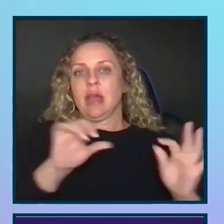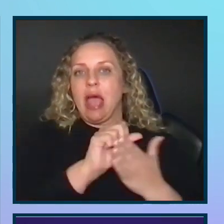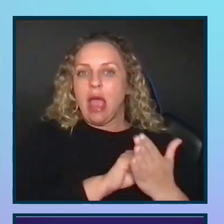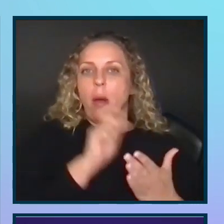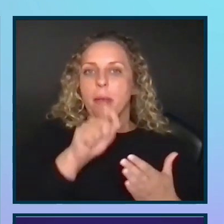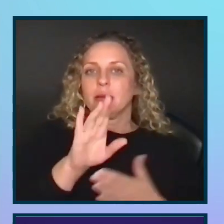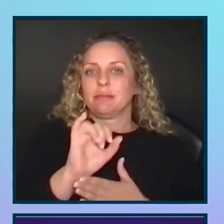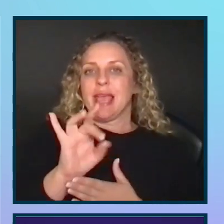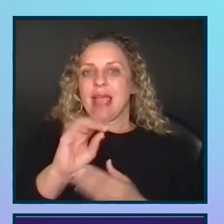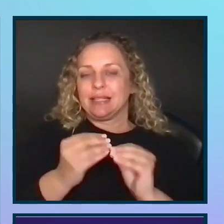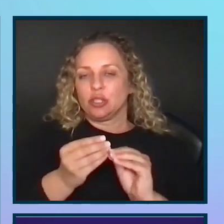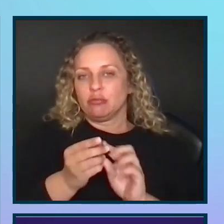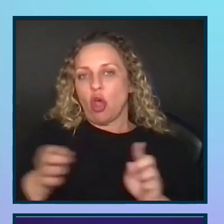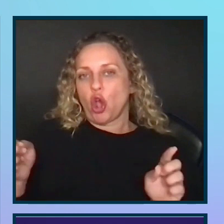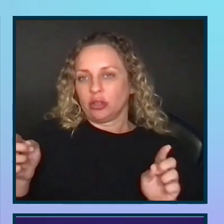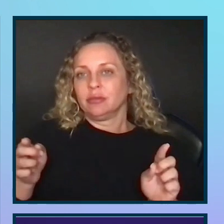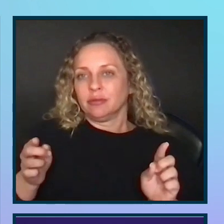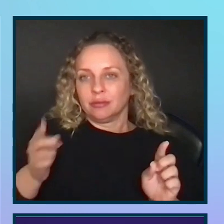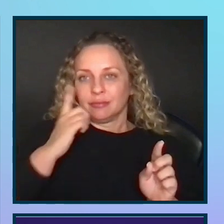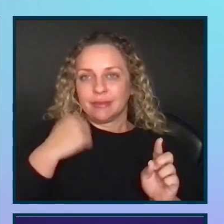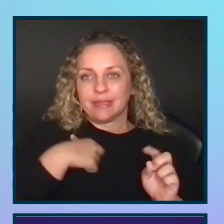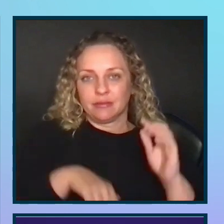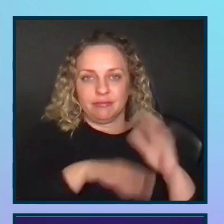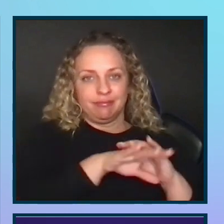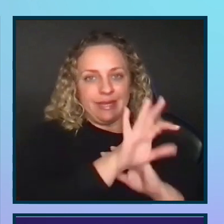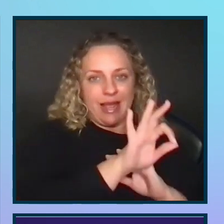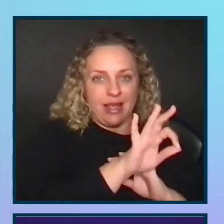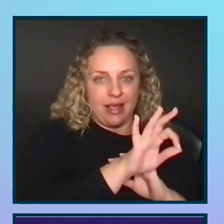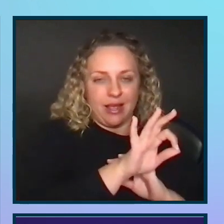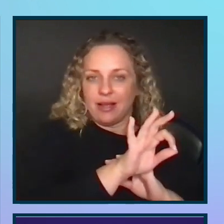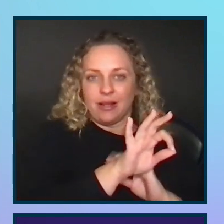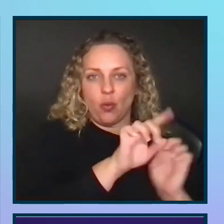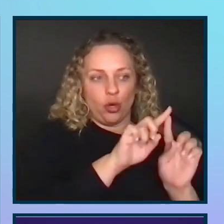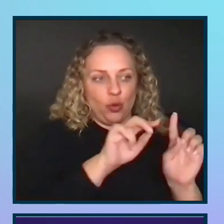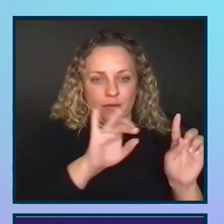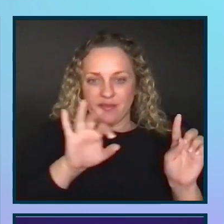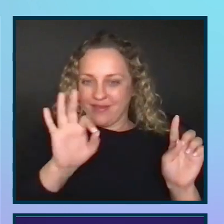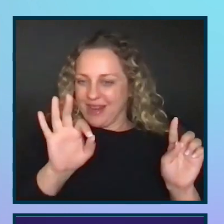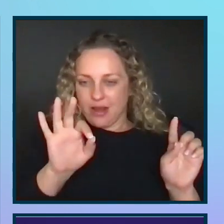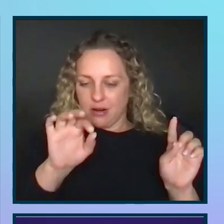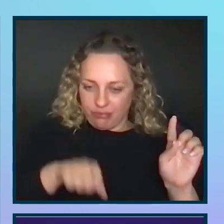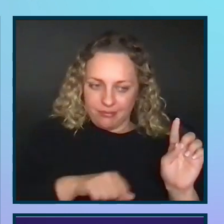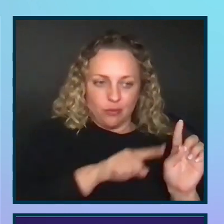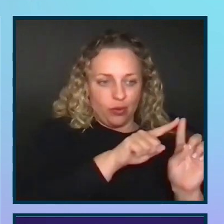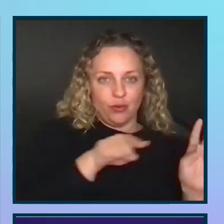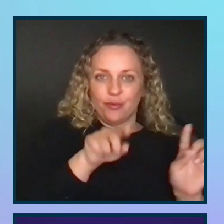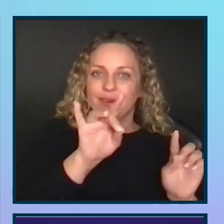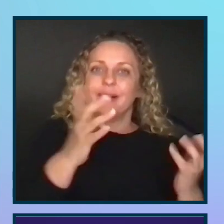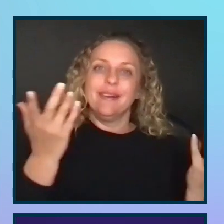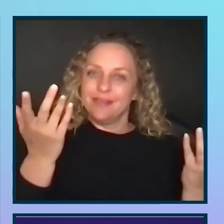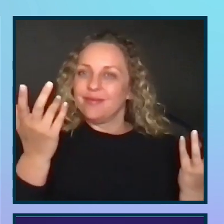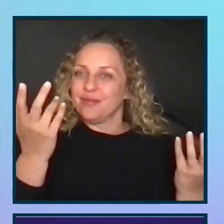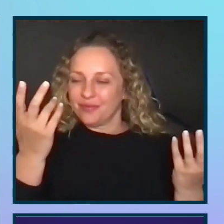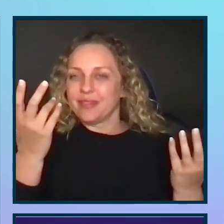long, because this the example I have goes up to 9. So there's 1 too many digits. So accounts must be 8 digits long. And if you obviously, if